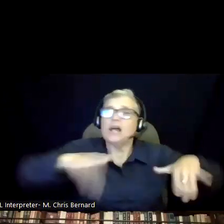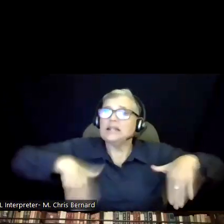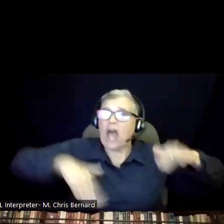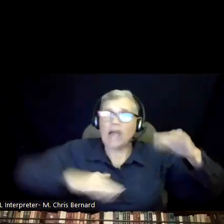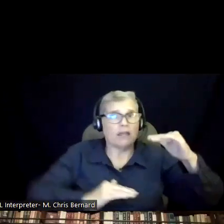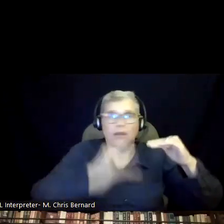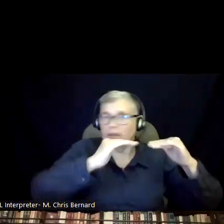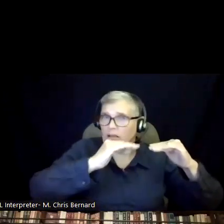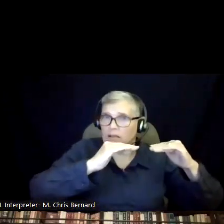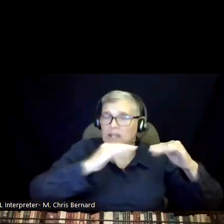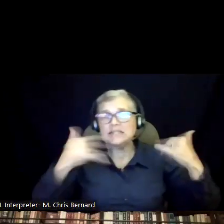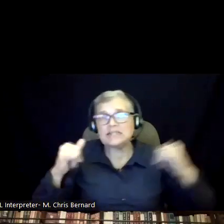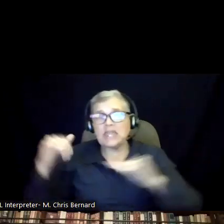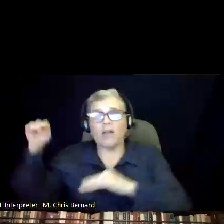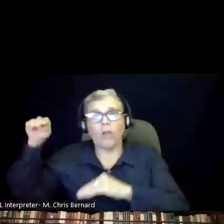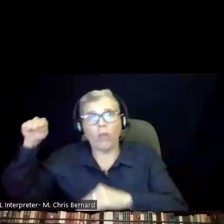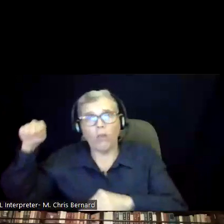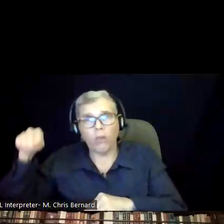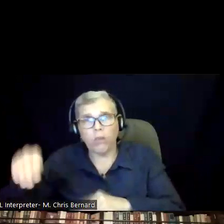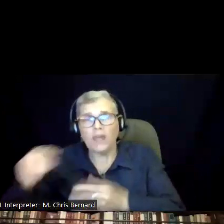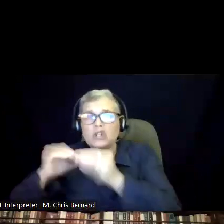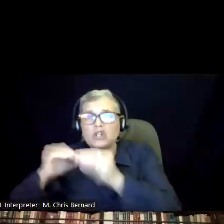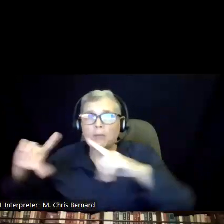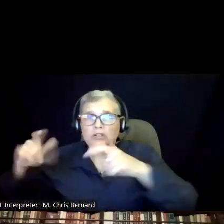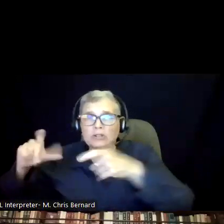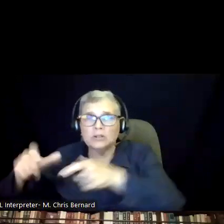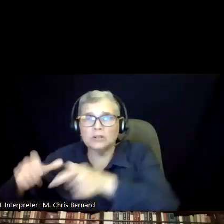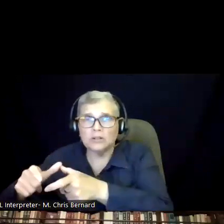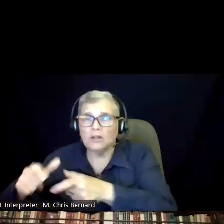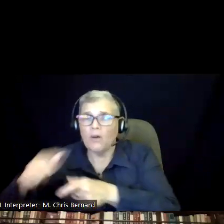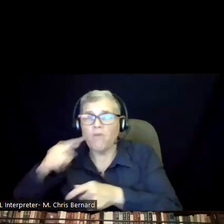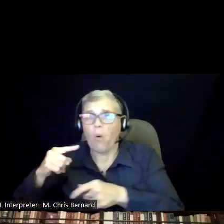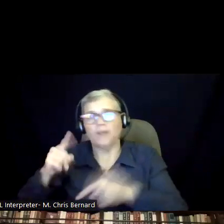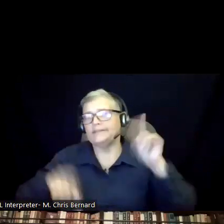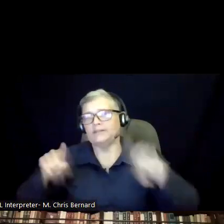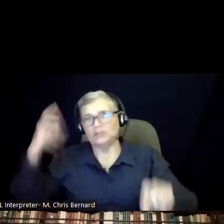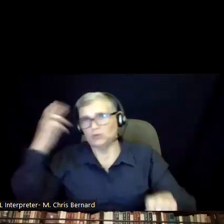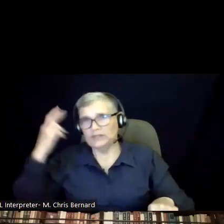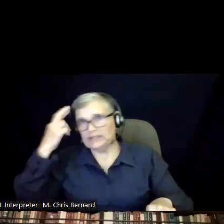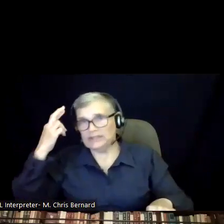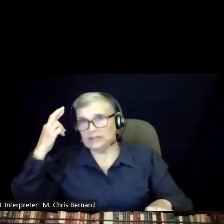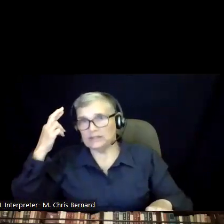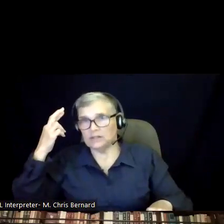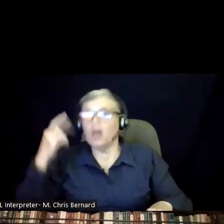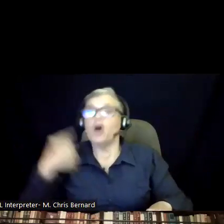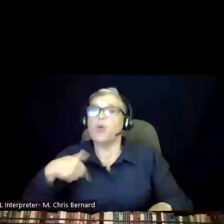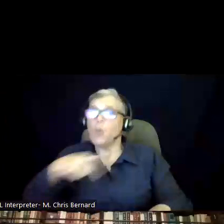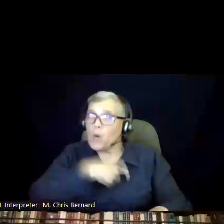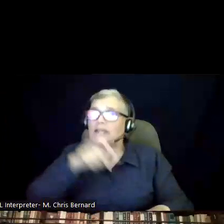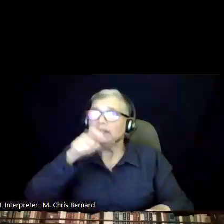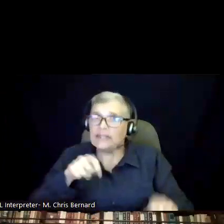some places due to a variety of factors. And I think it's worth our thoughtful consideration.